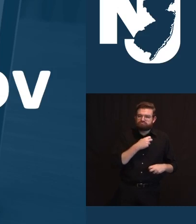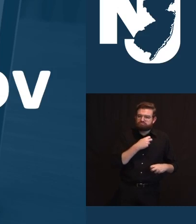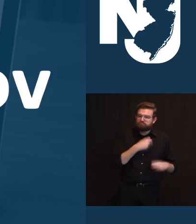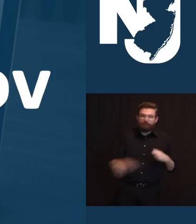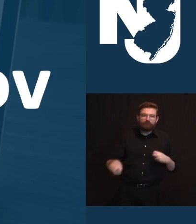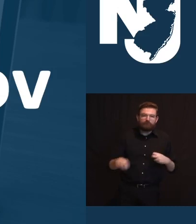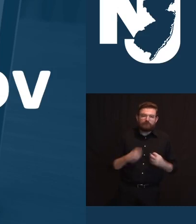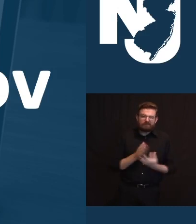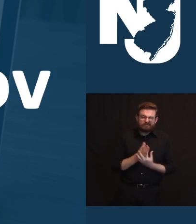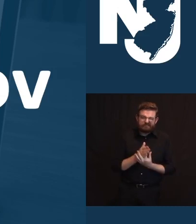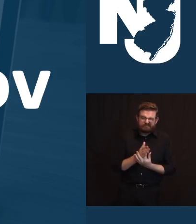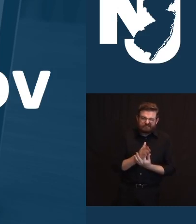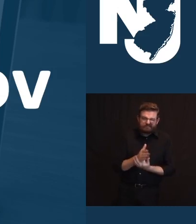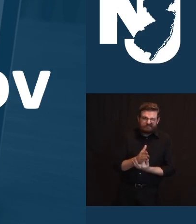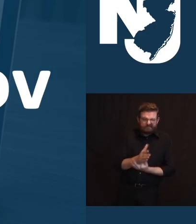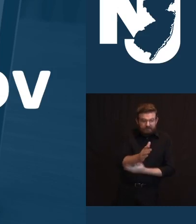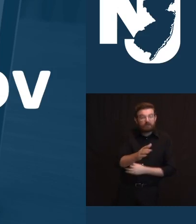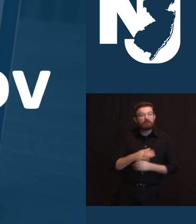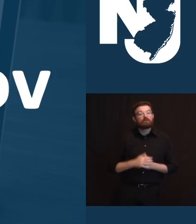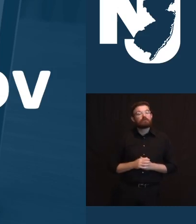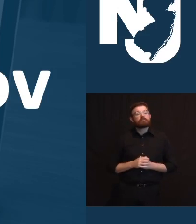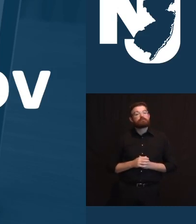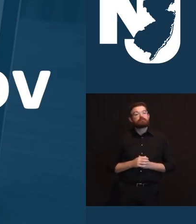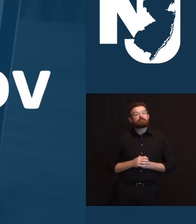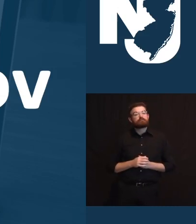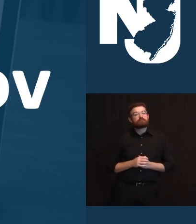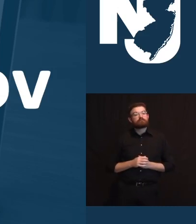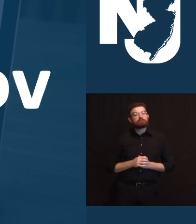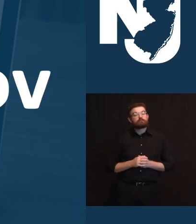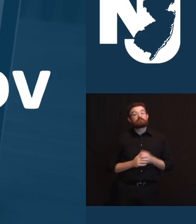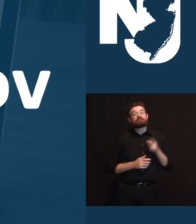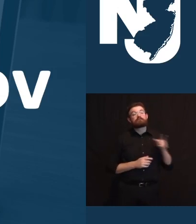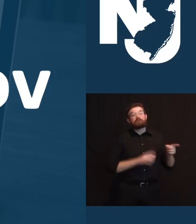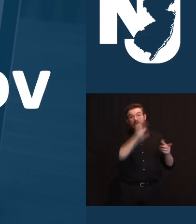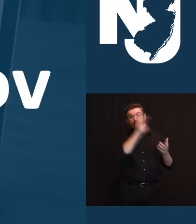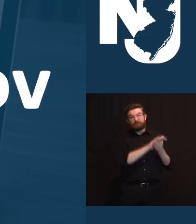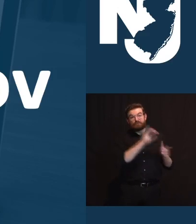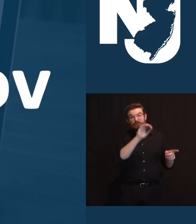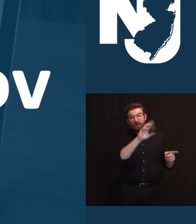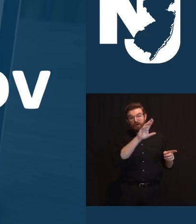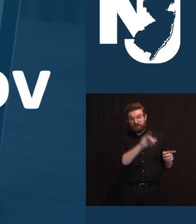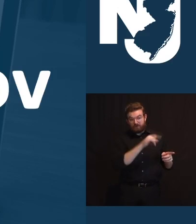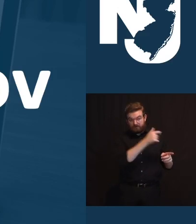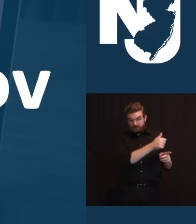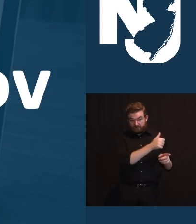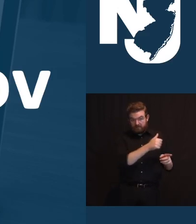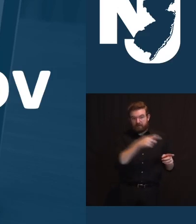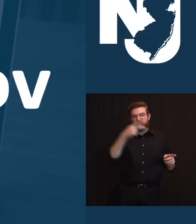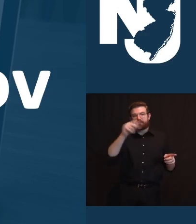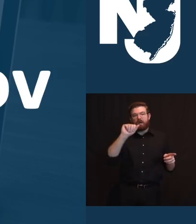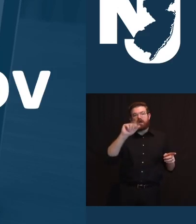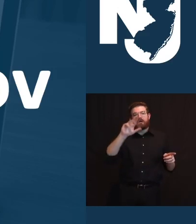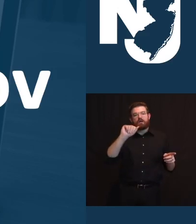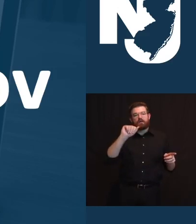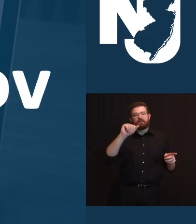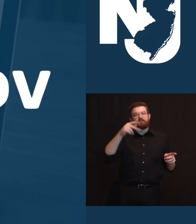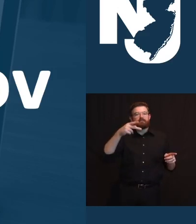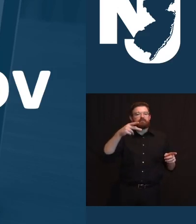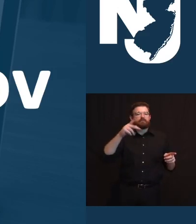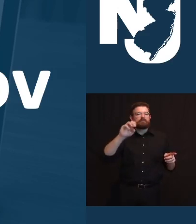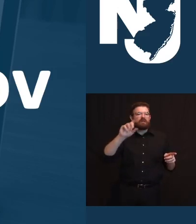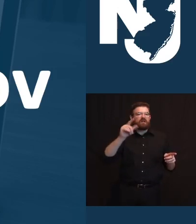way, himself separately from another accident, a paraplegic, also battled COVID-19. Both of them were in the hospital together, but Jerry's lungs